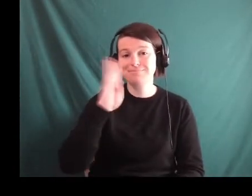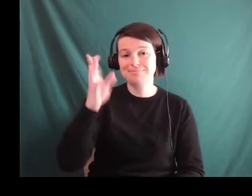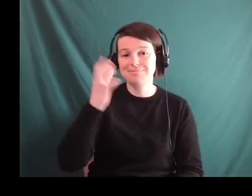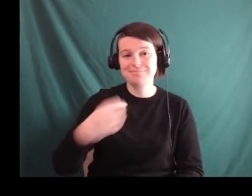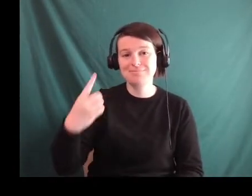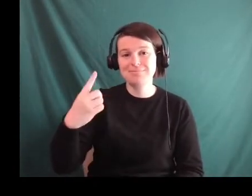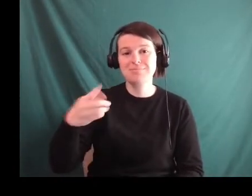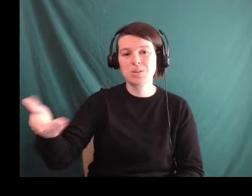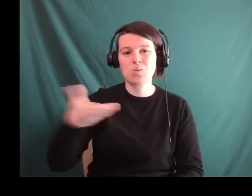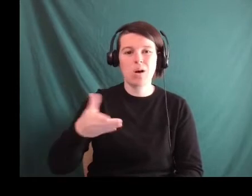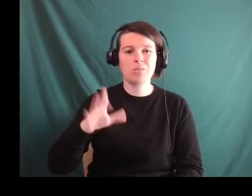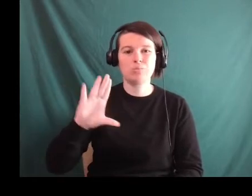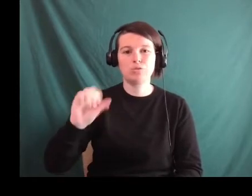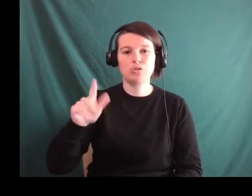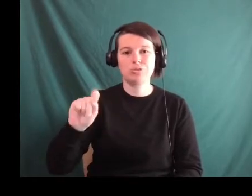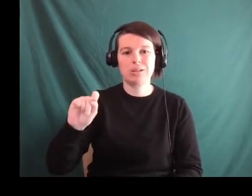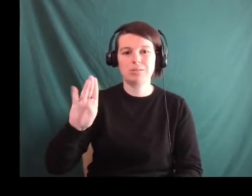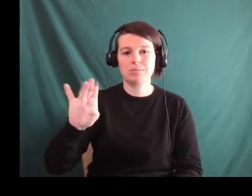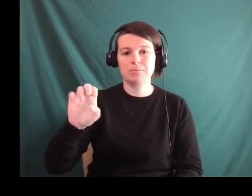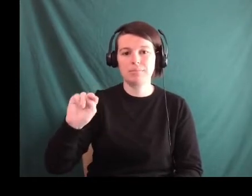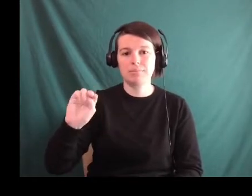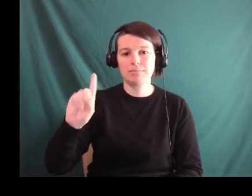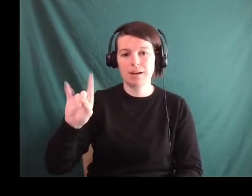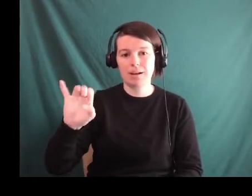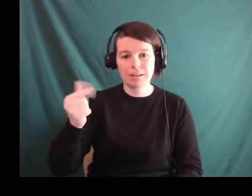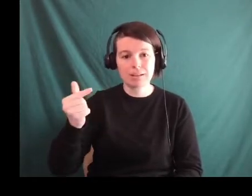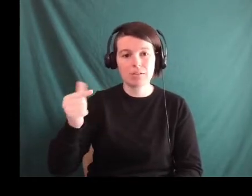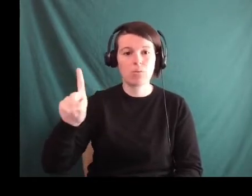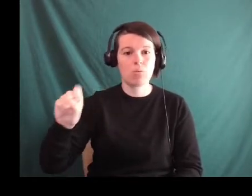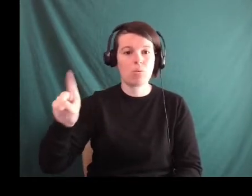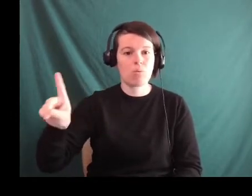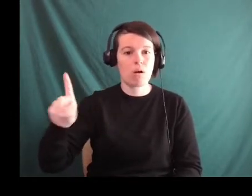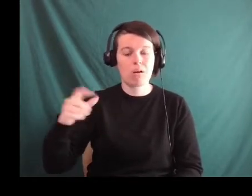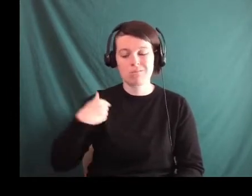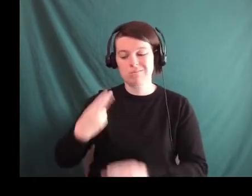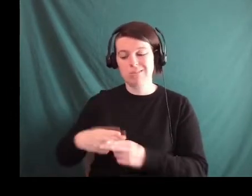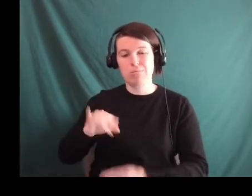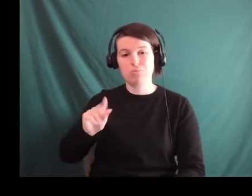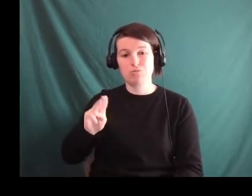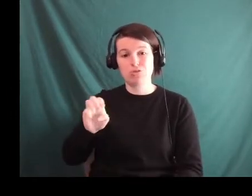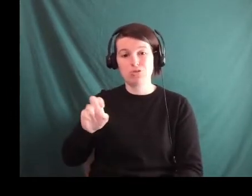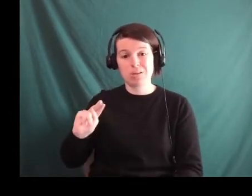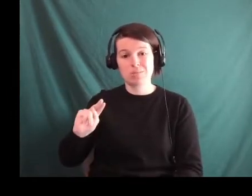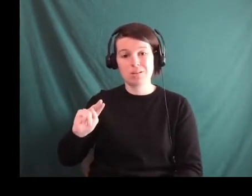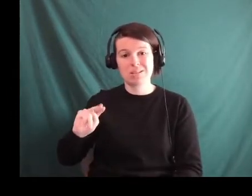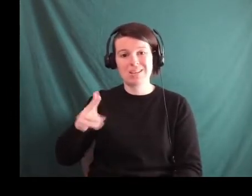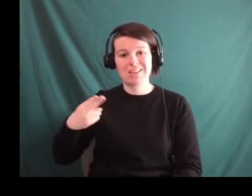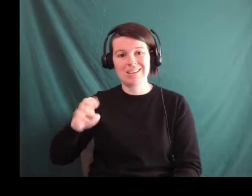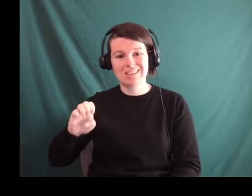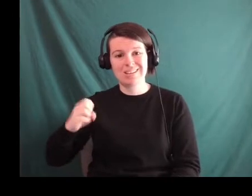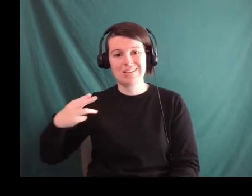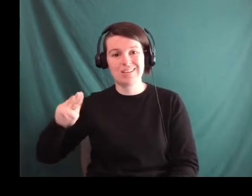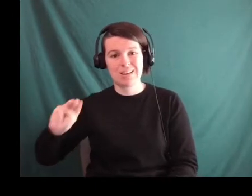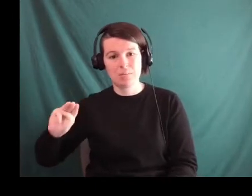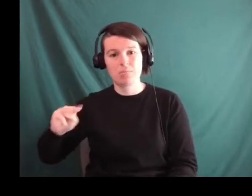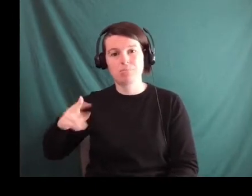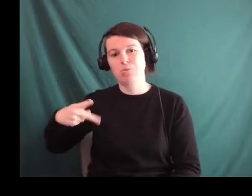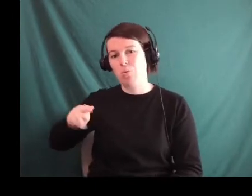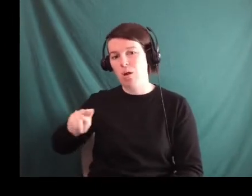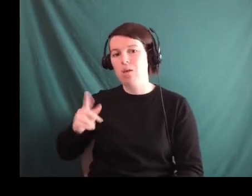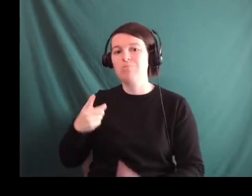Hi everyone and welcome to Chest Binding 101. My name is Jameson, he, him pronouns, and I'm from the DC area Trans Masculine